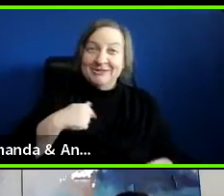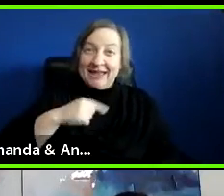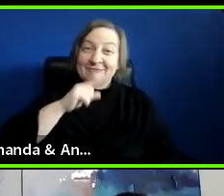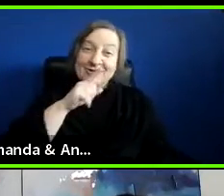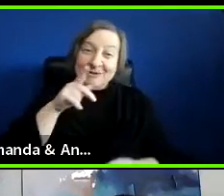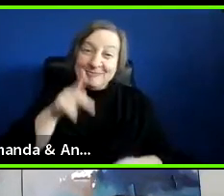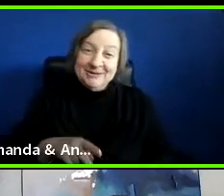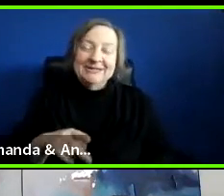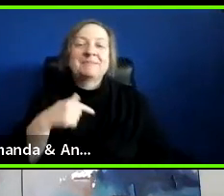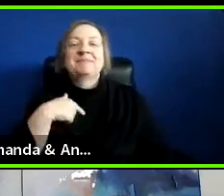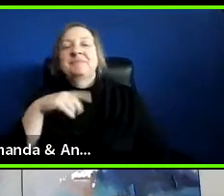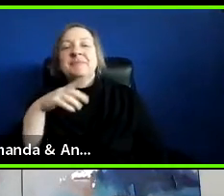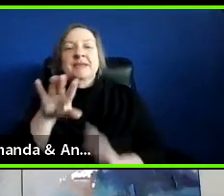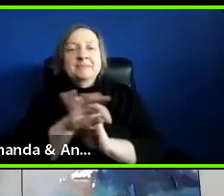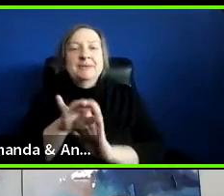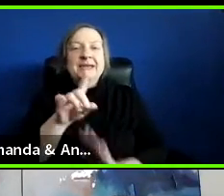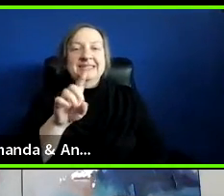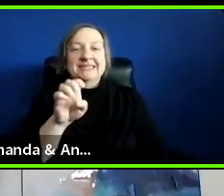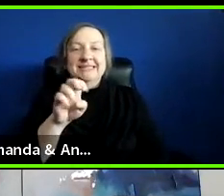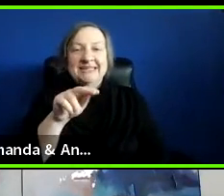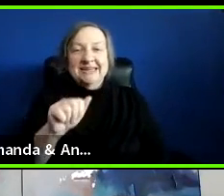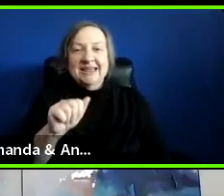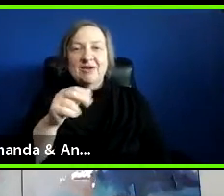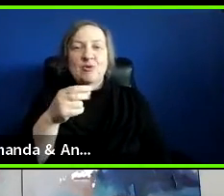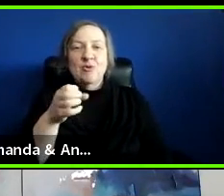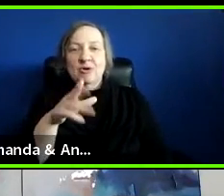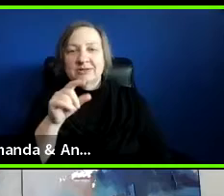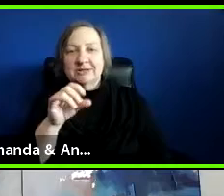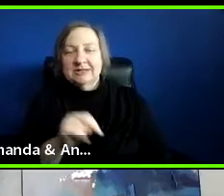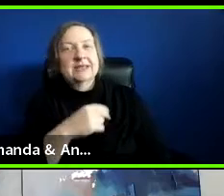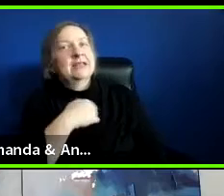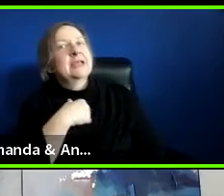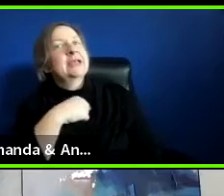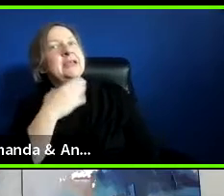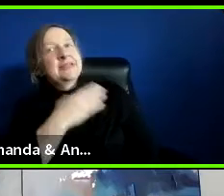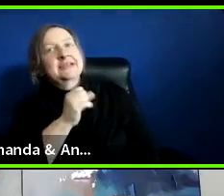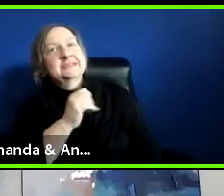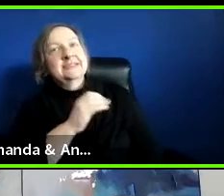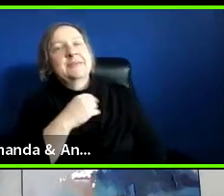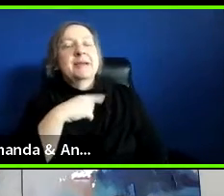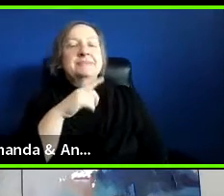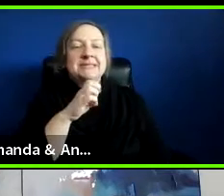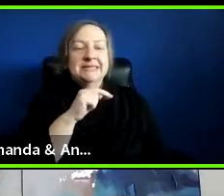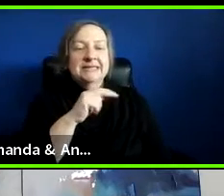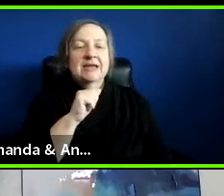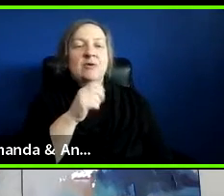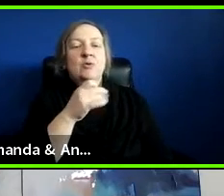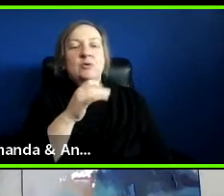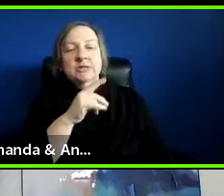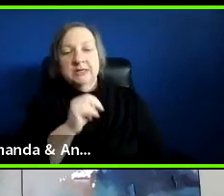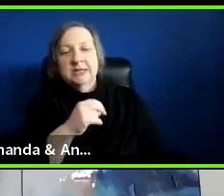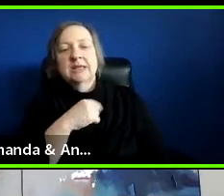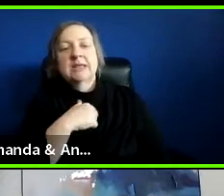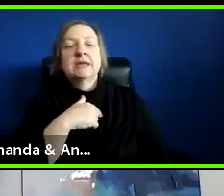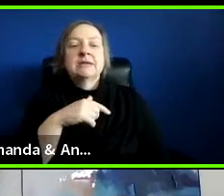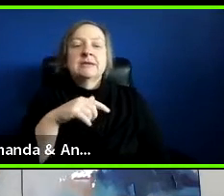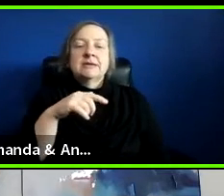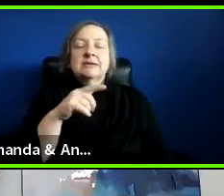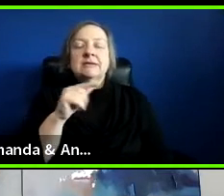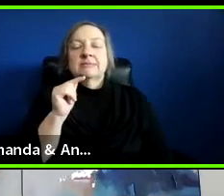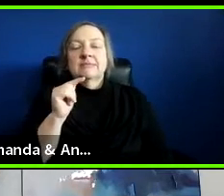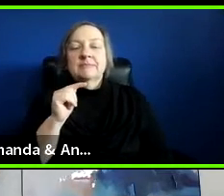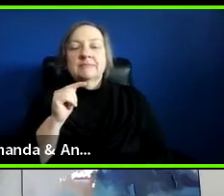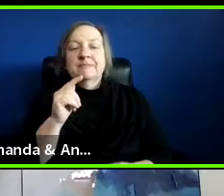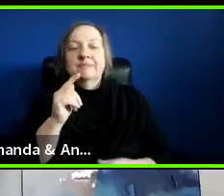Horton. Thanks, Sam. I'm Dina Horton. I'm Government Relations Director for PNWA on the